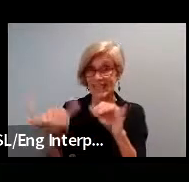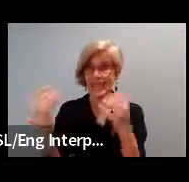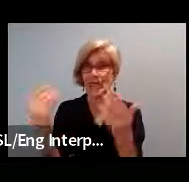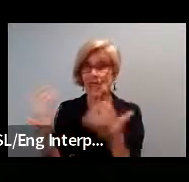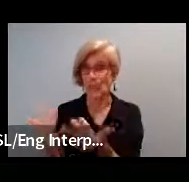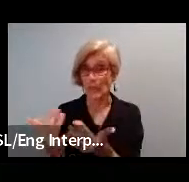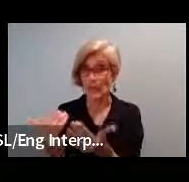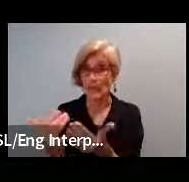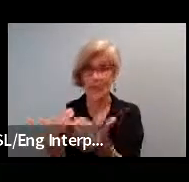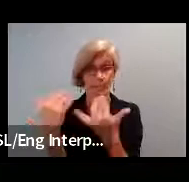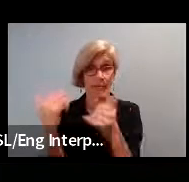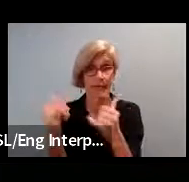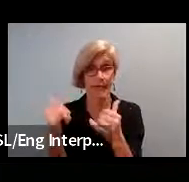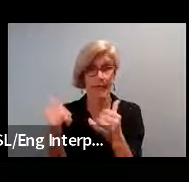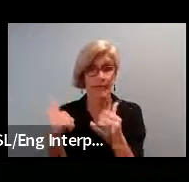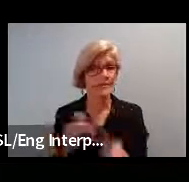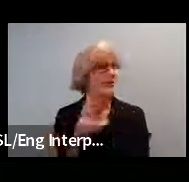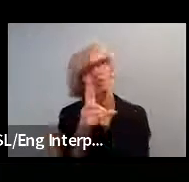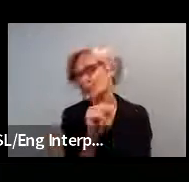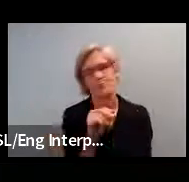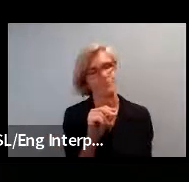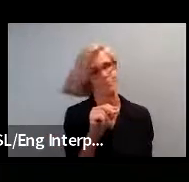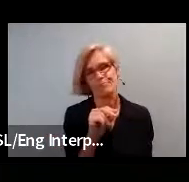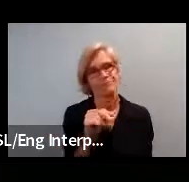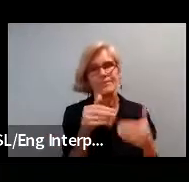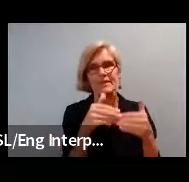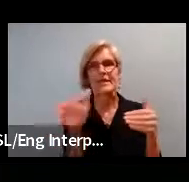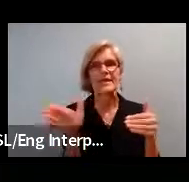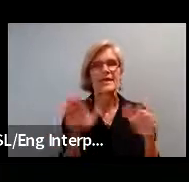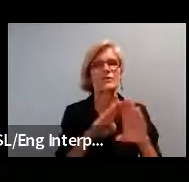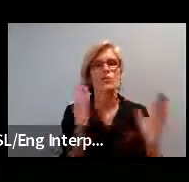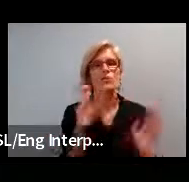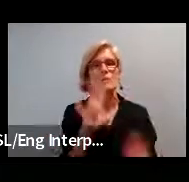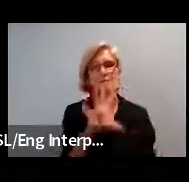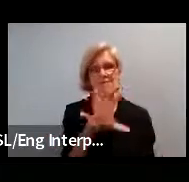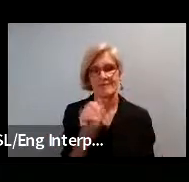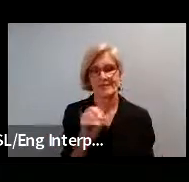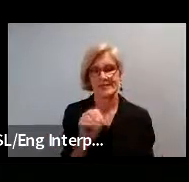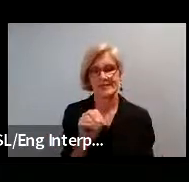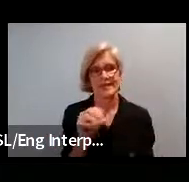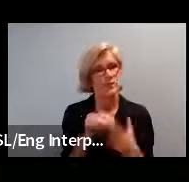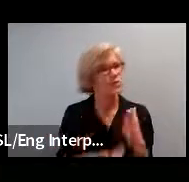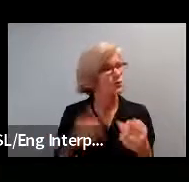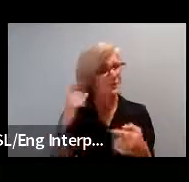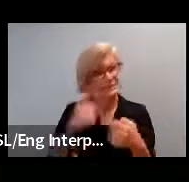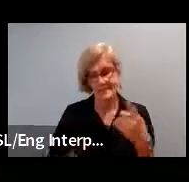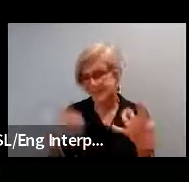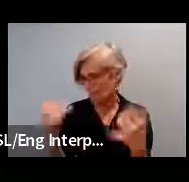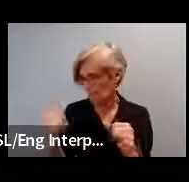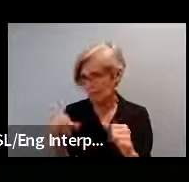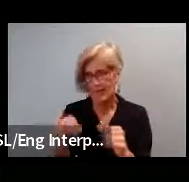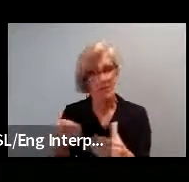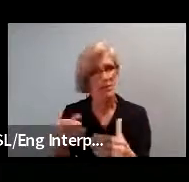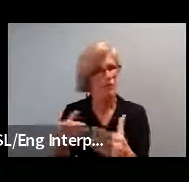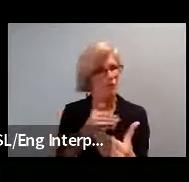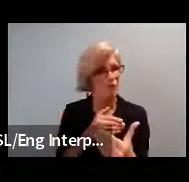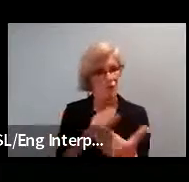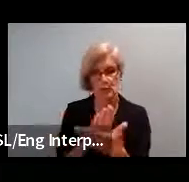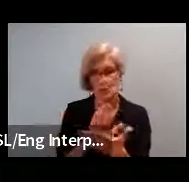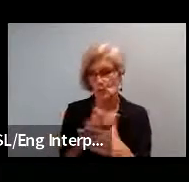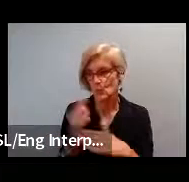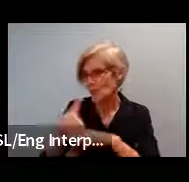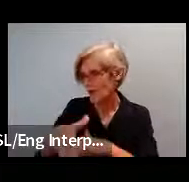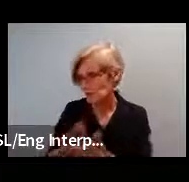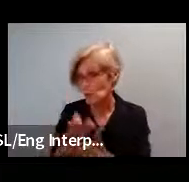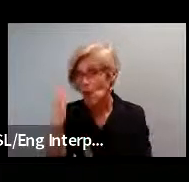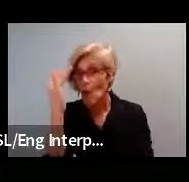opens around 7:50 and students are not permitted to play on the play structure before or after school. Why? We are getting ready for the